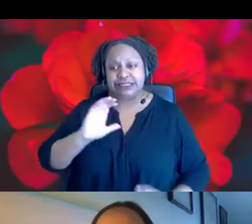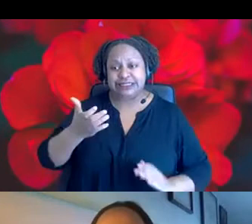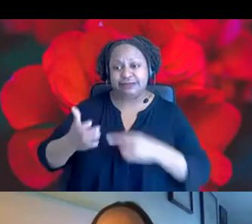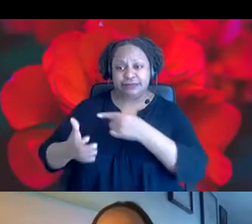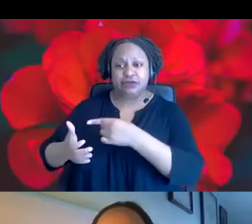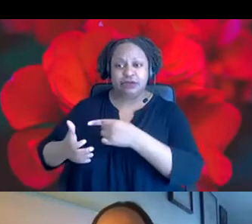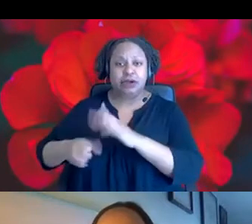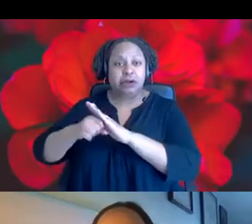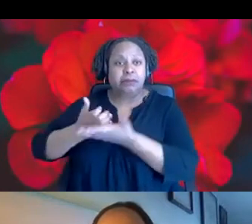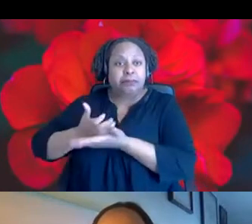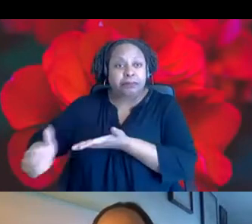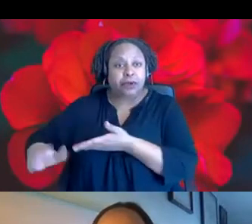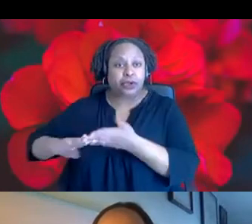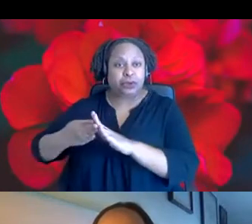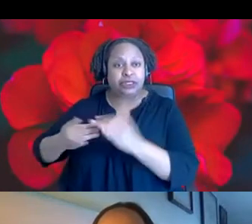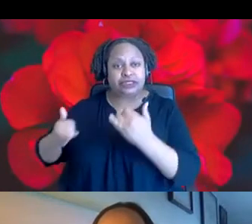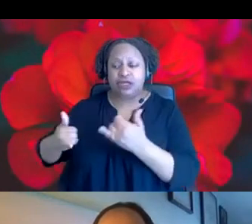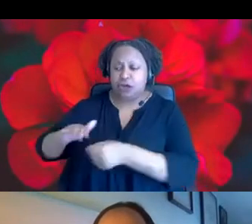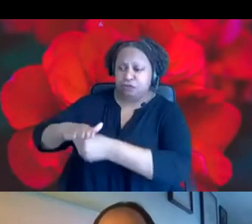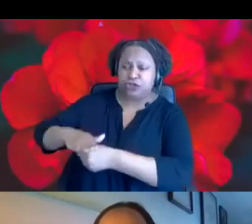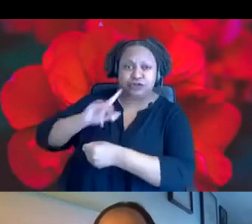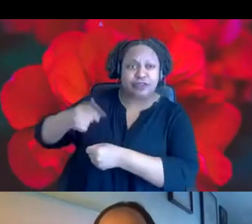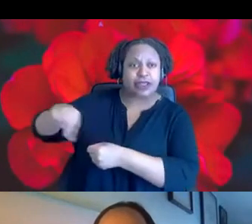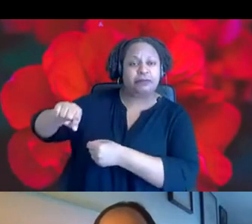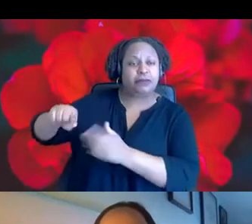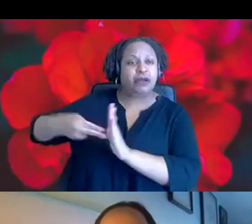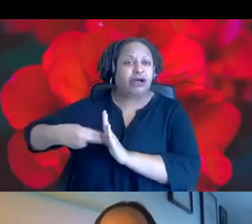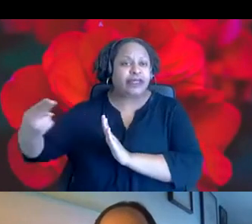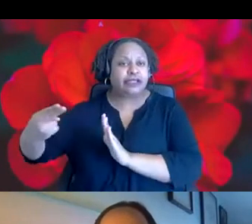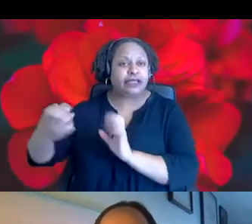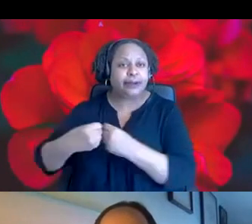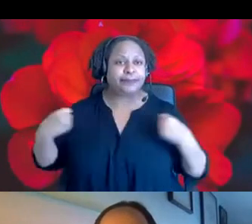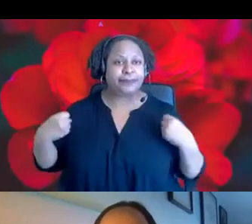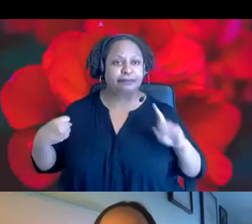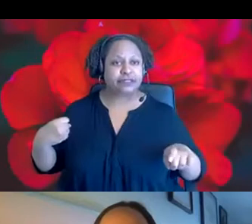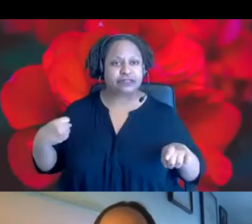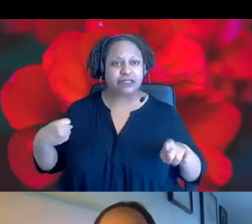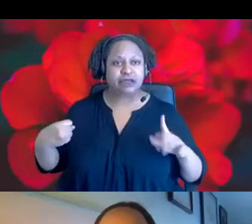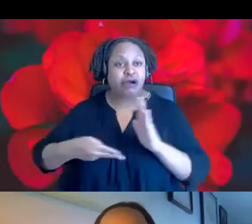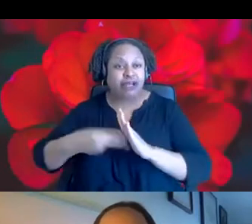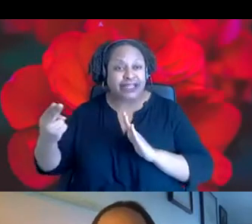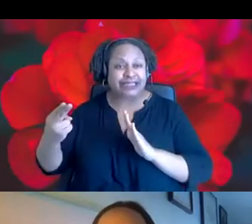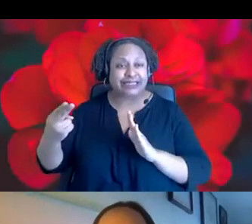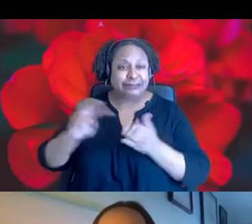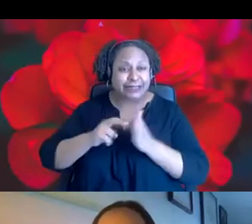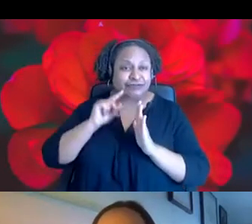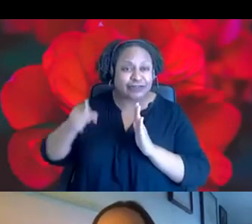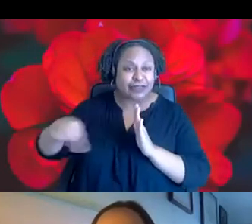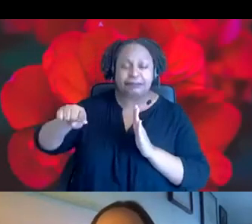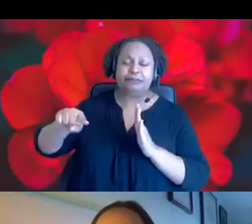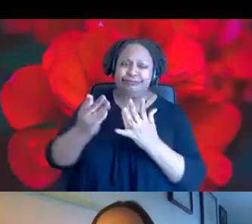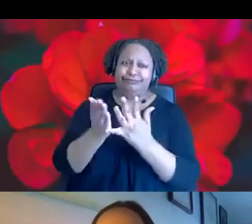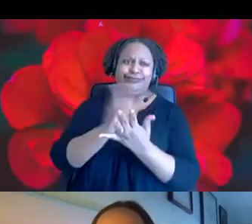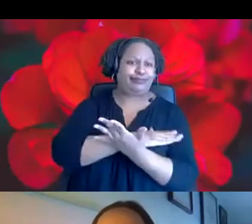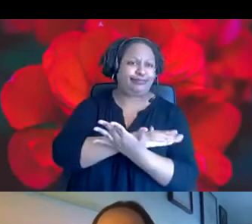be authentic. And what authentic is such a broad spectrum that it's impossible, I